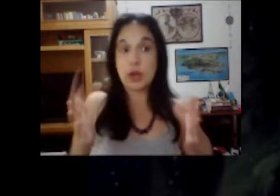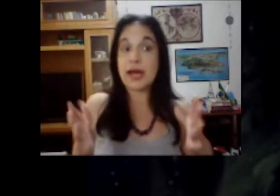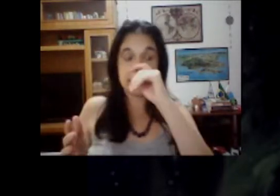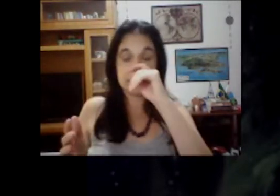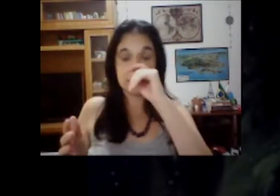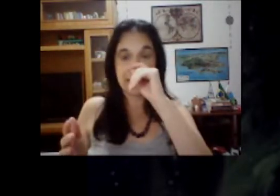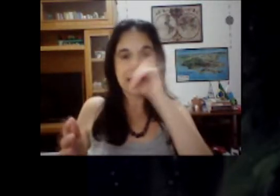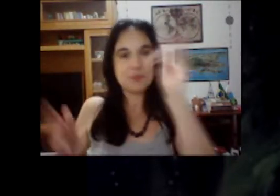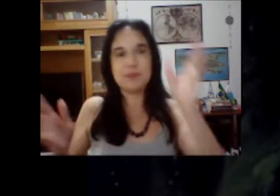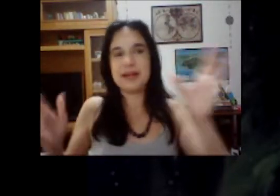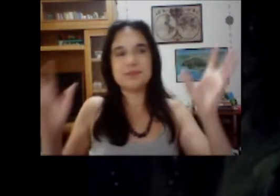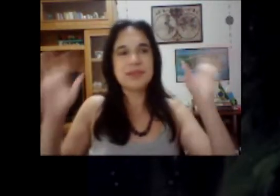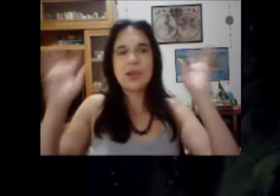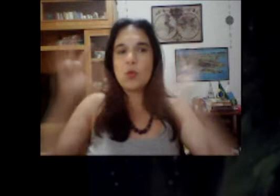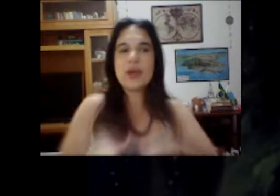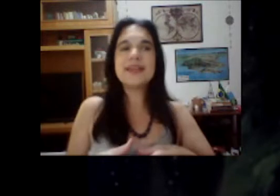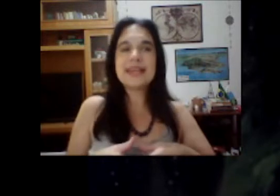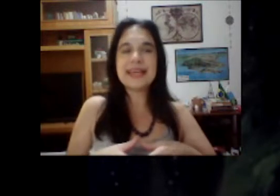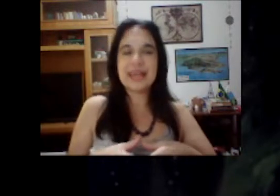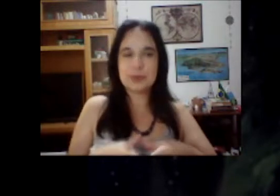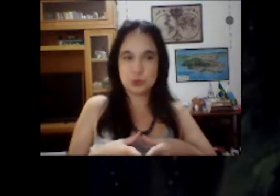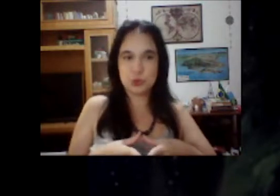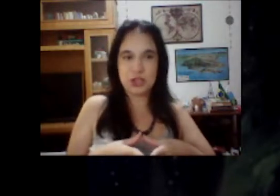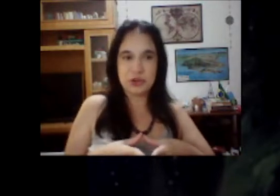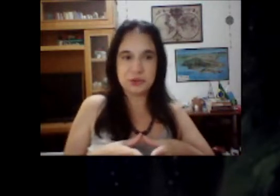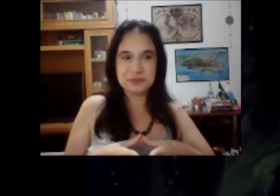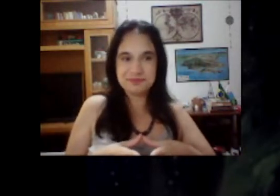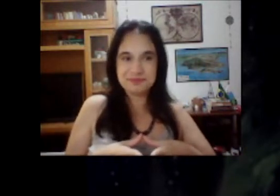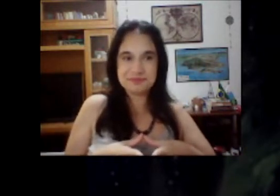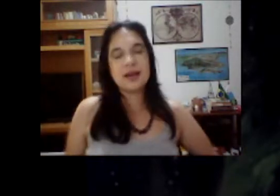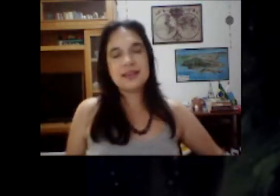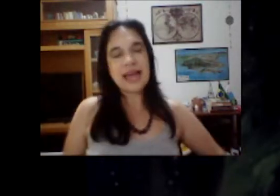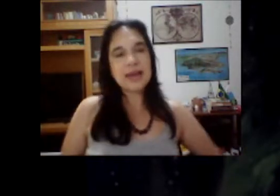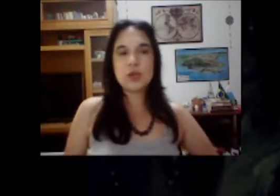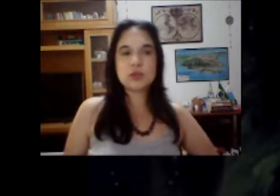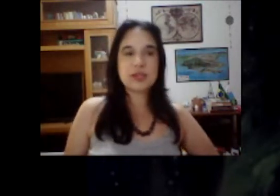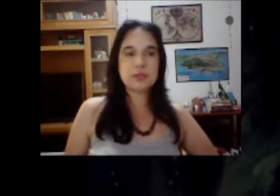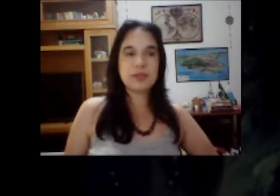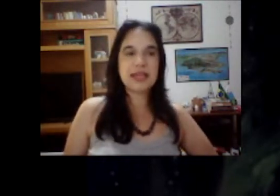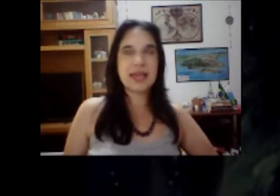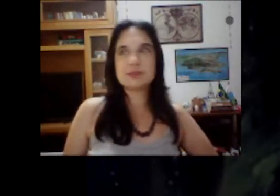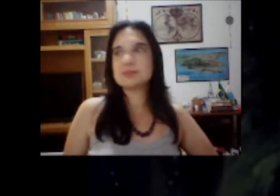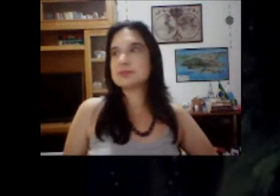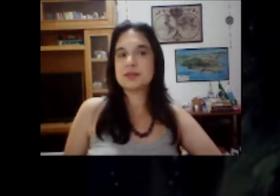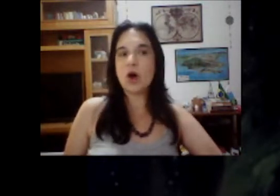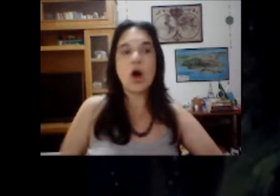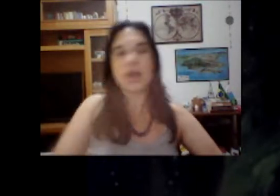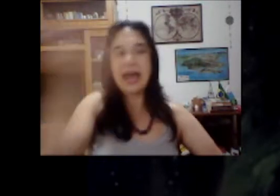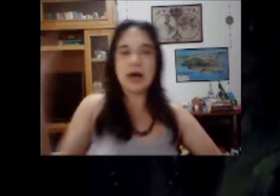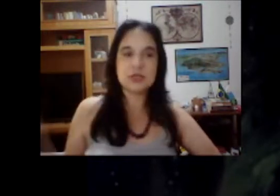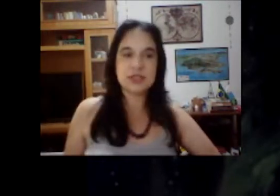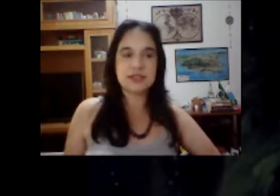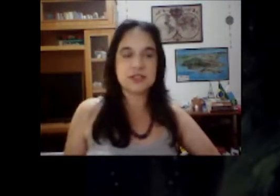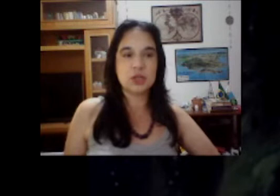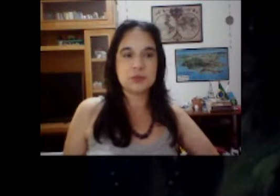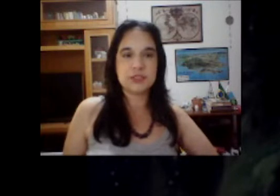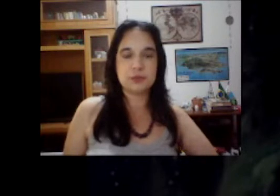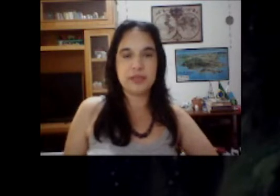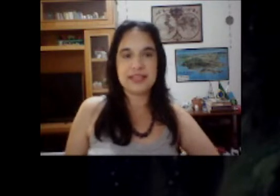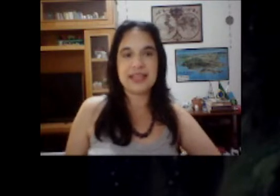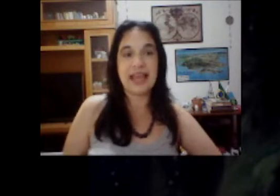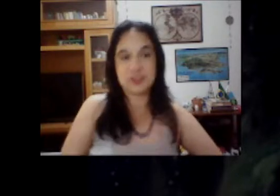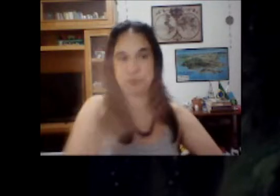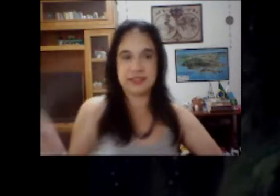they tried to do that. But when they came to Rio, that was when it became all out in terms